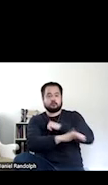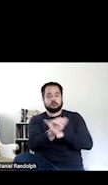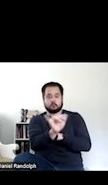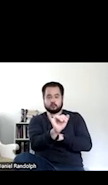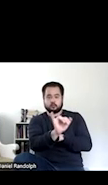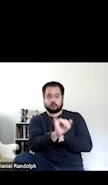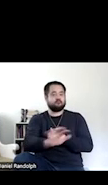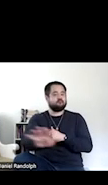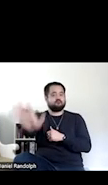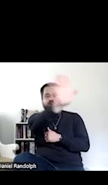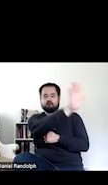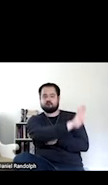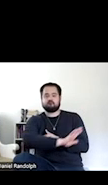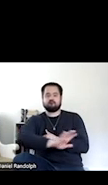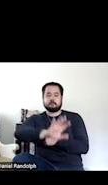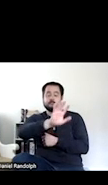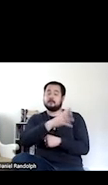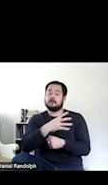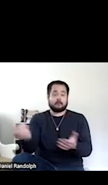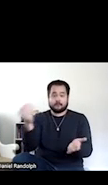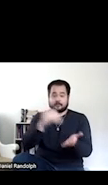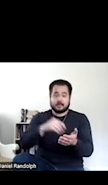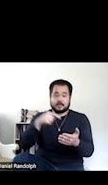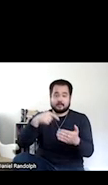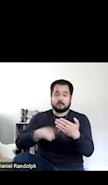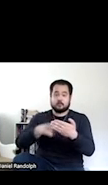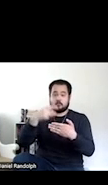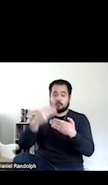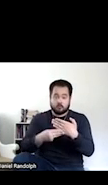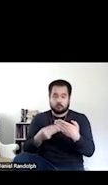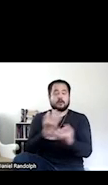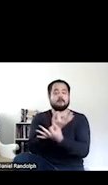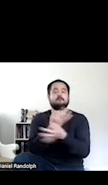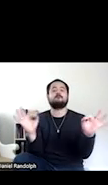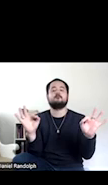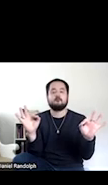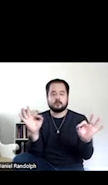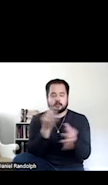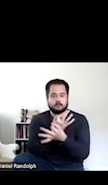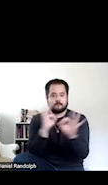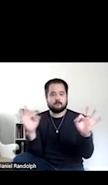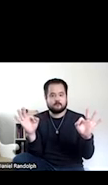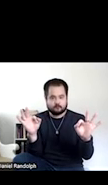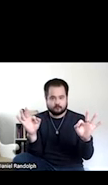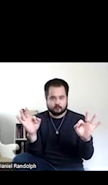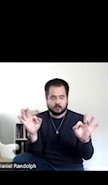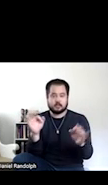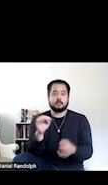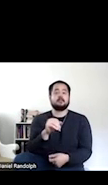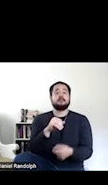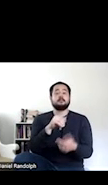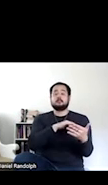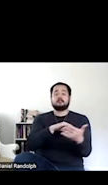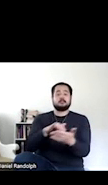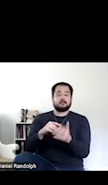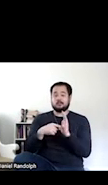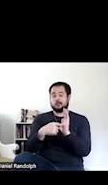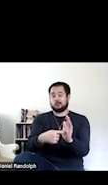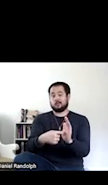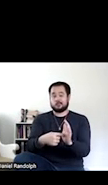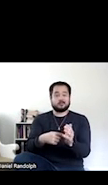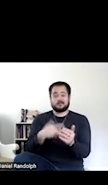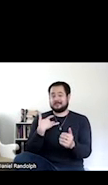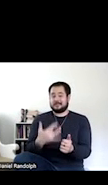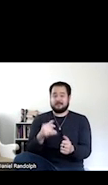a program free of charge, and it is important because studies show that people have less than 2 minutes to get out of a